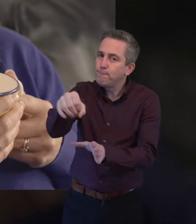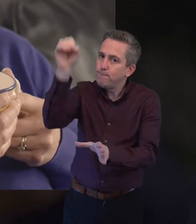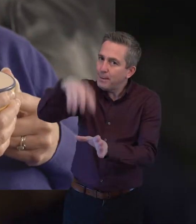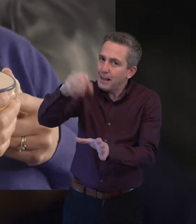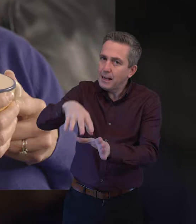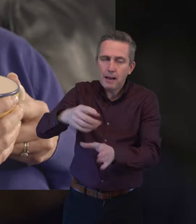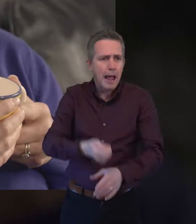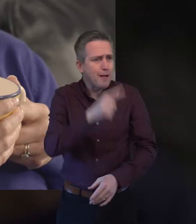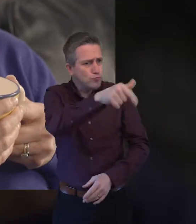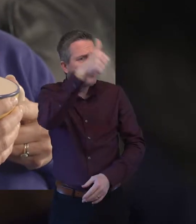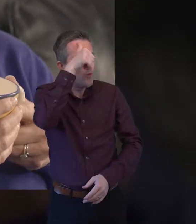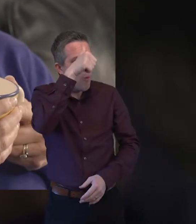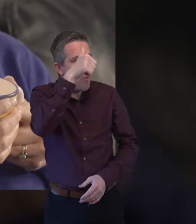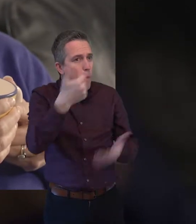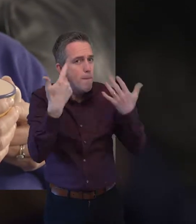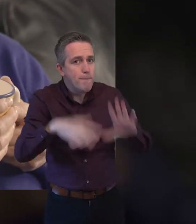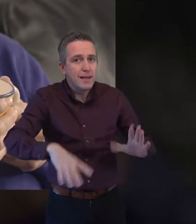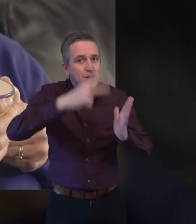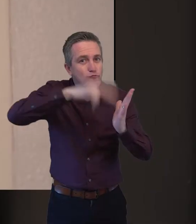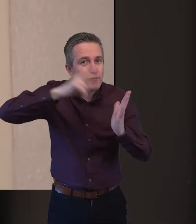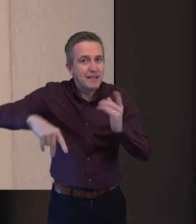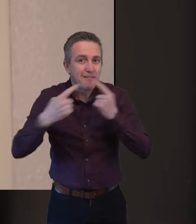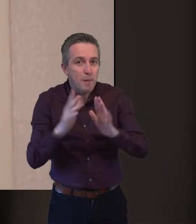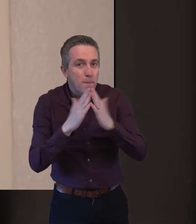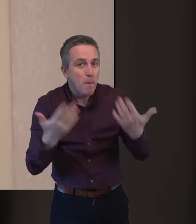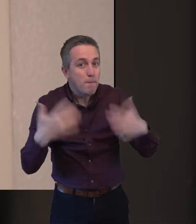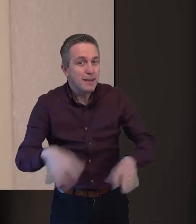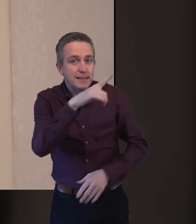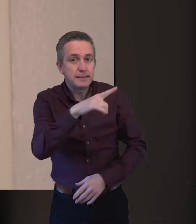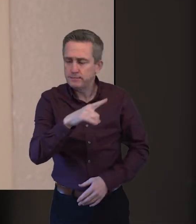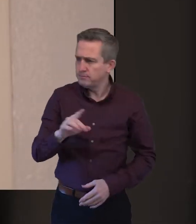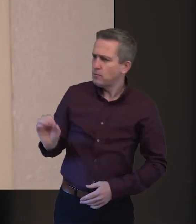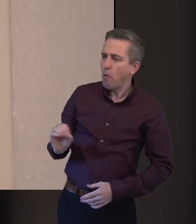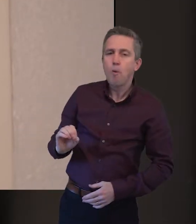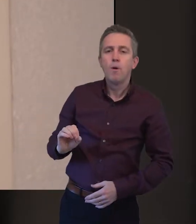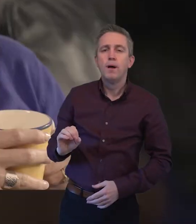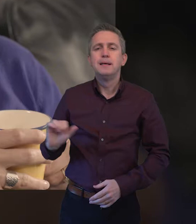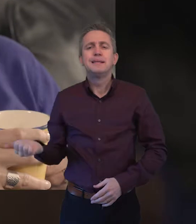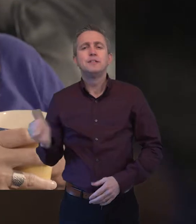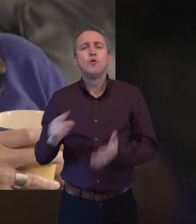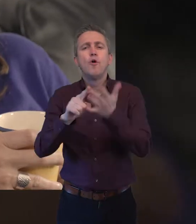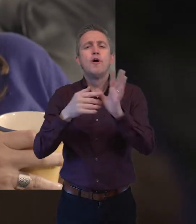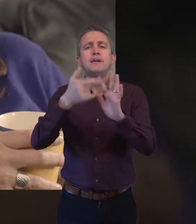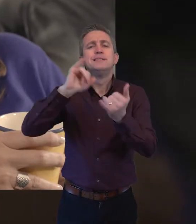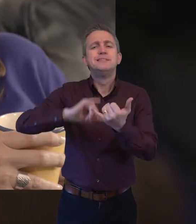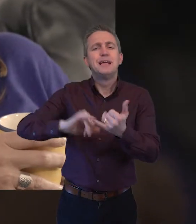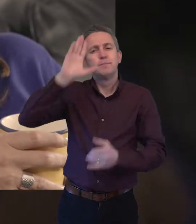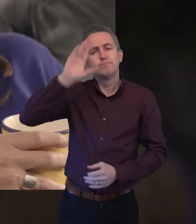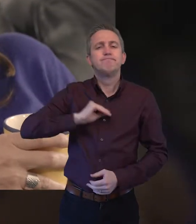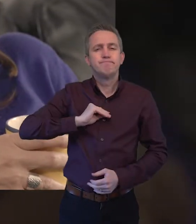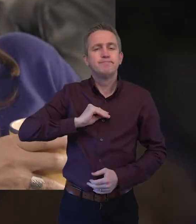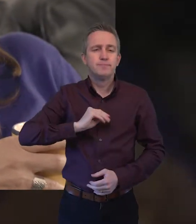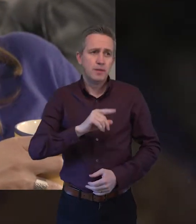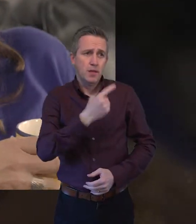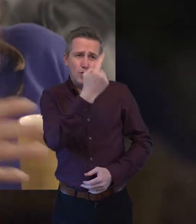do you know? Have you been reading the handbook? No, James next door told me. You should get involved in